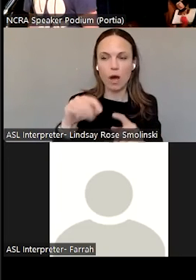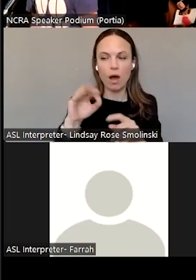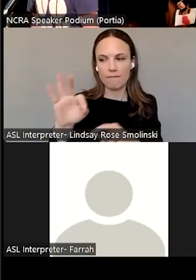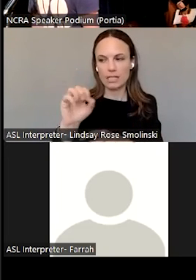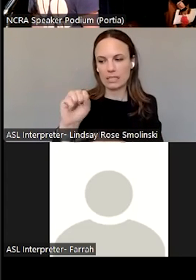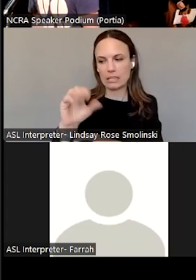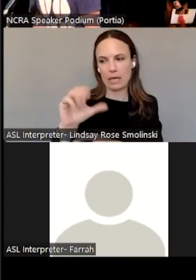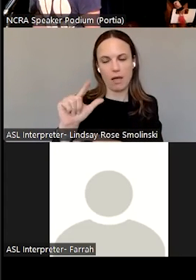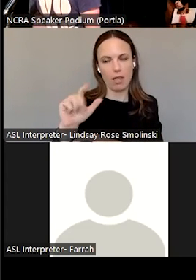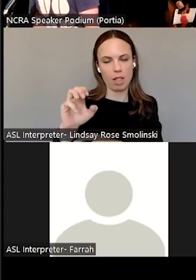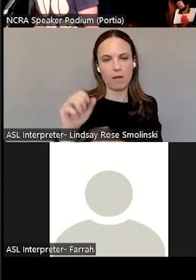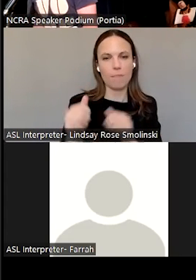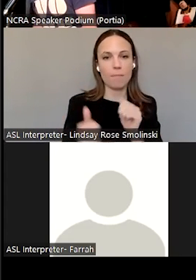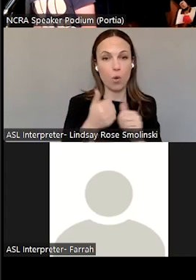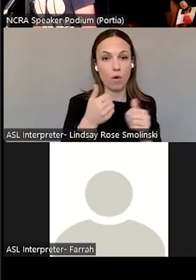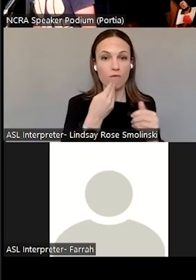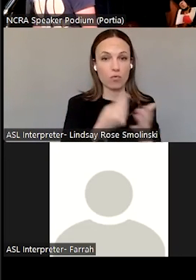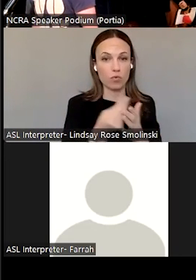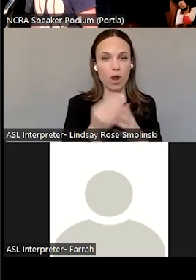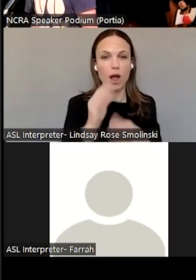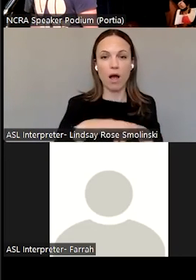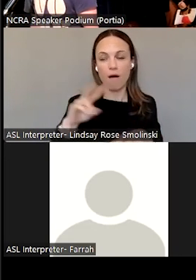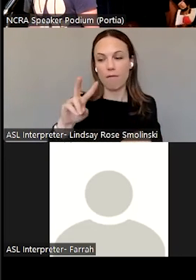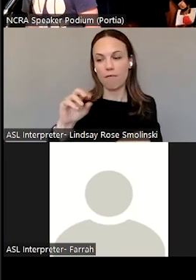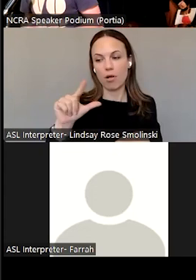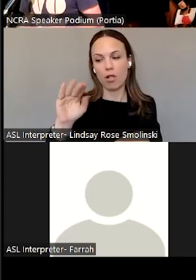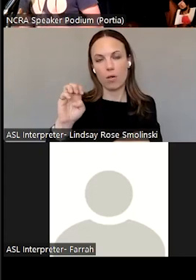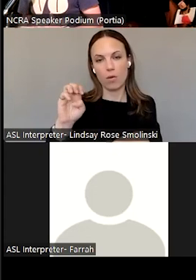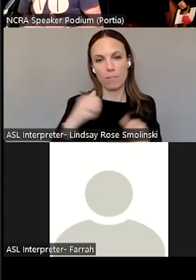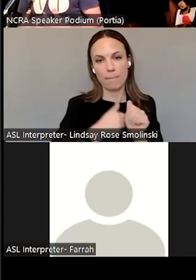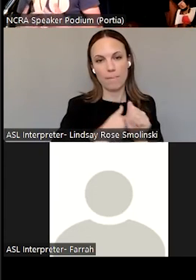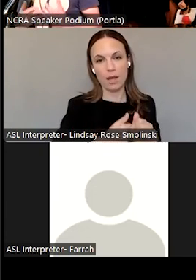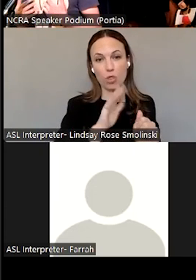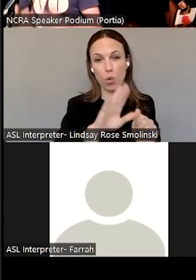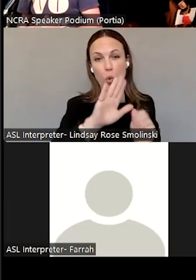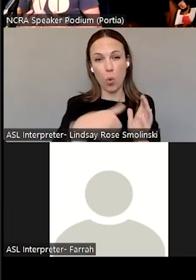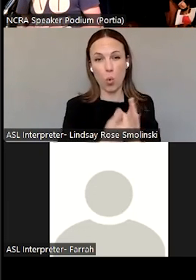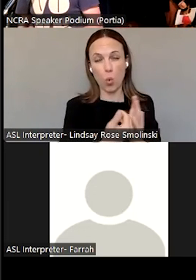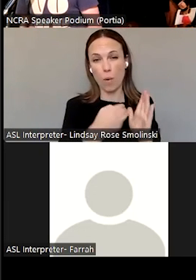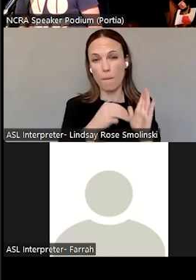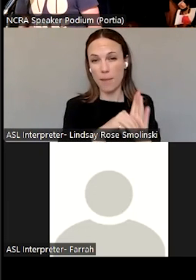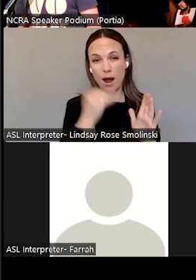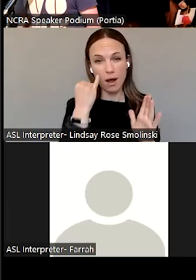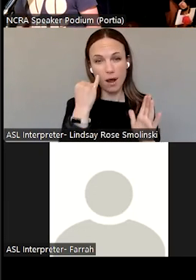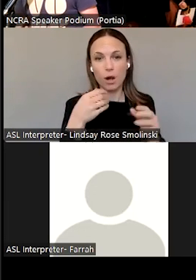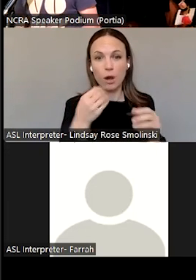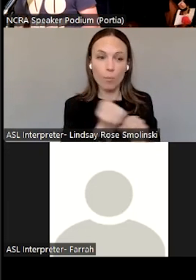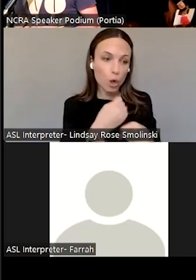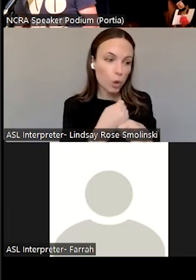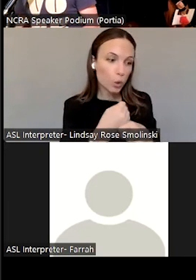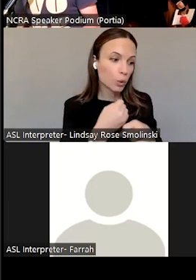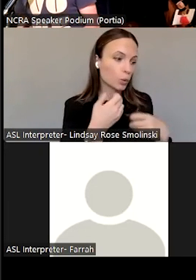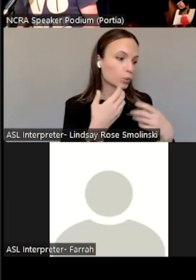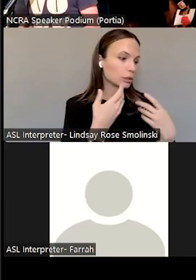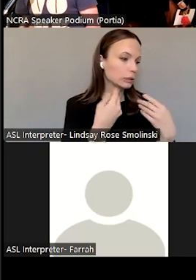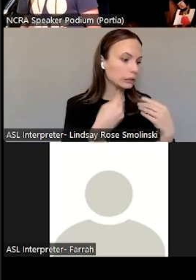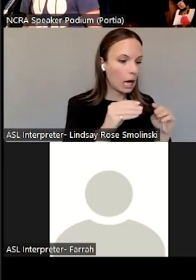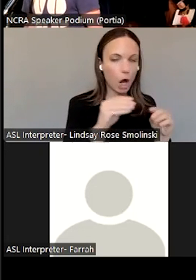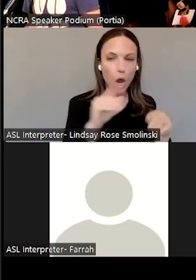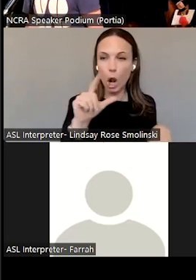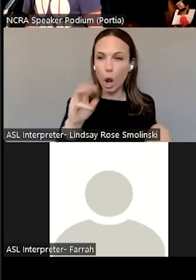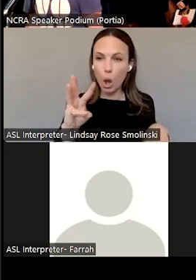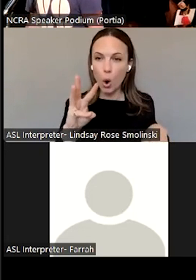Most grocery is done on a volume basis, so their whole model is to produce and sell a lot of things at low margins